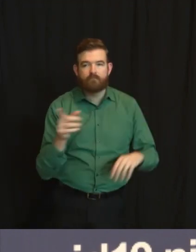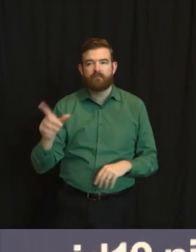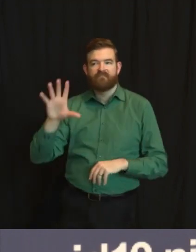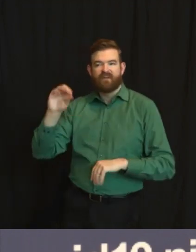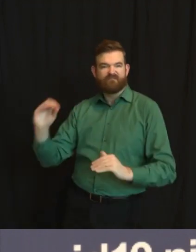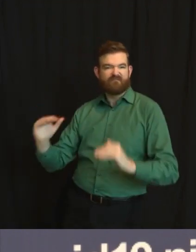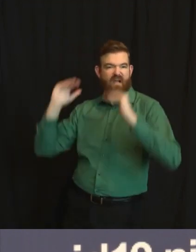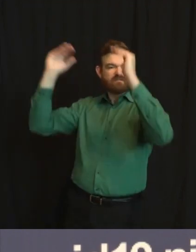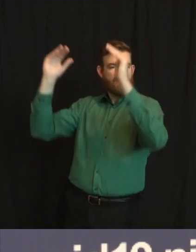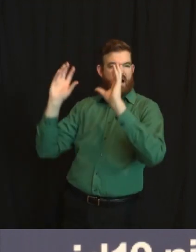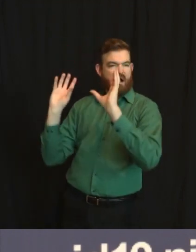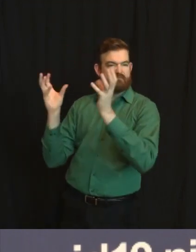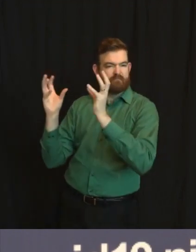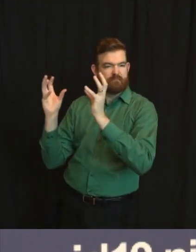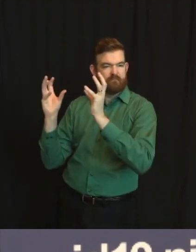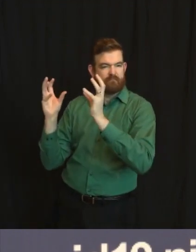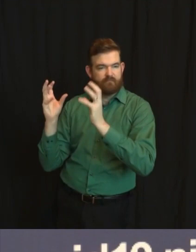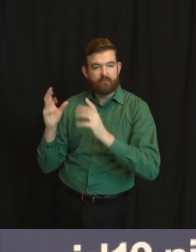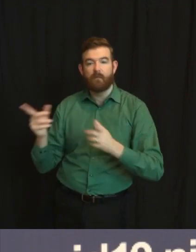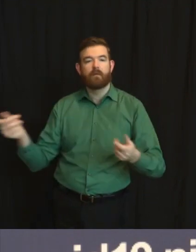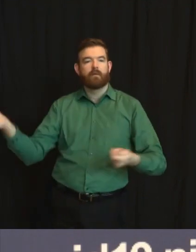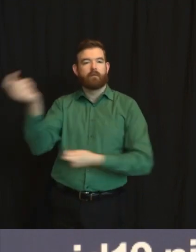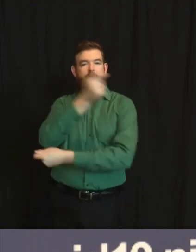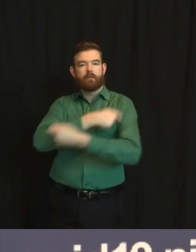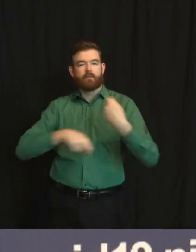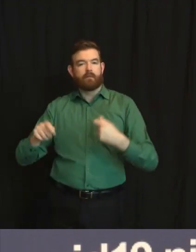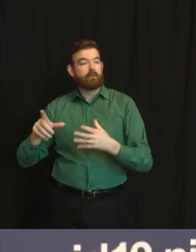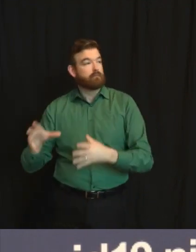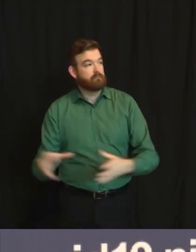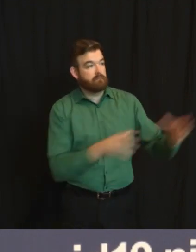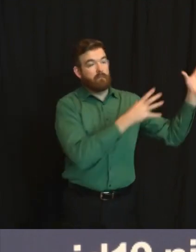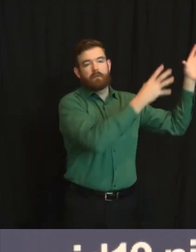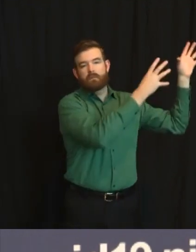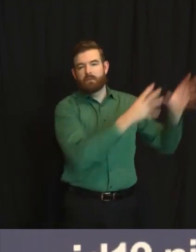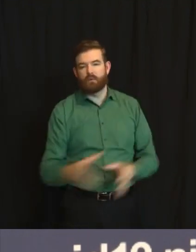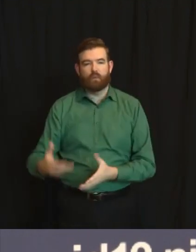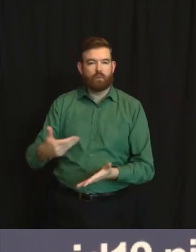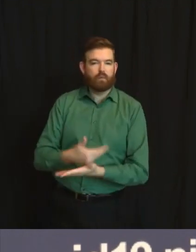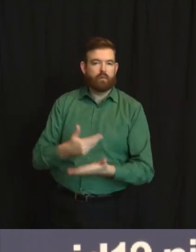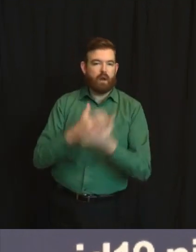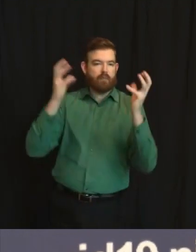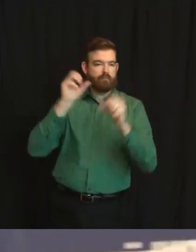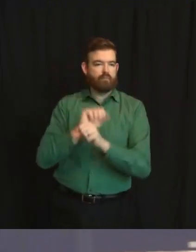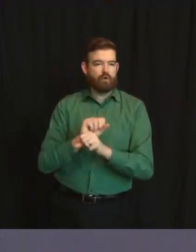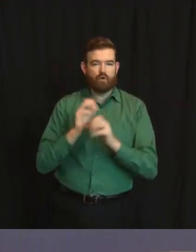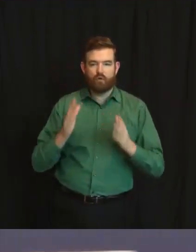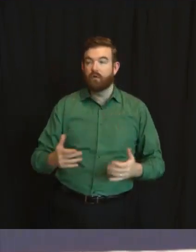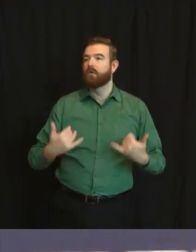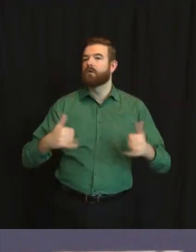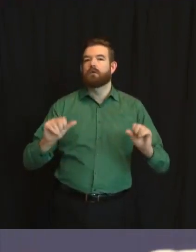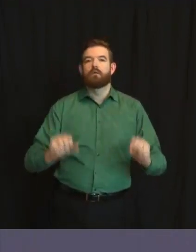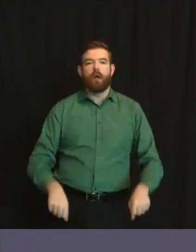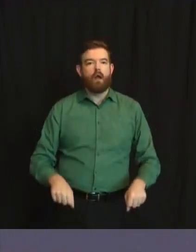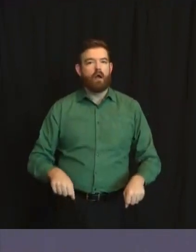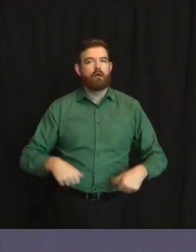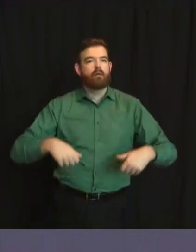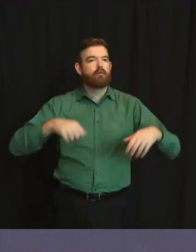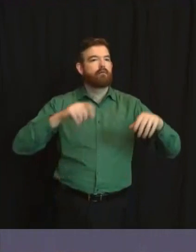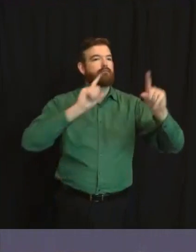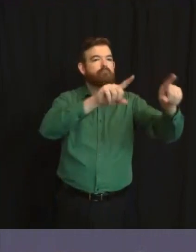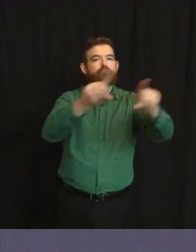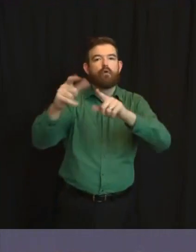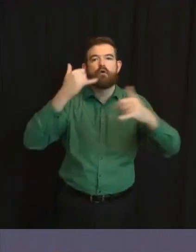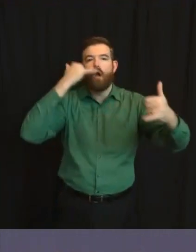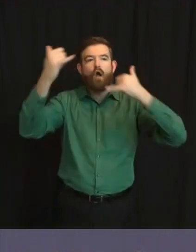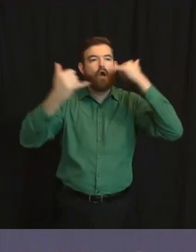be invaluable to the region with regards to our response to COVID-19. Thanks, Governor. Pat, one more time, how many ambulances and how many